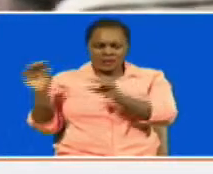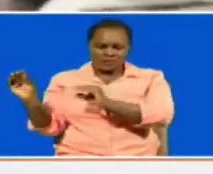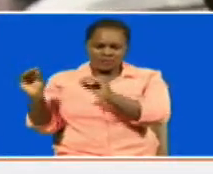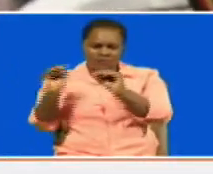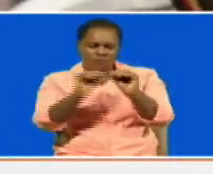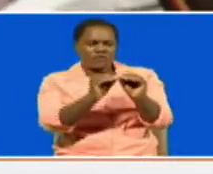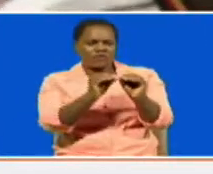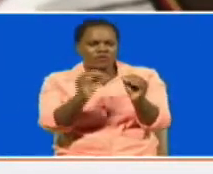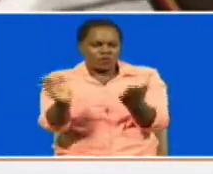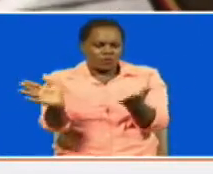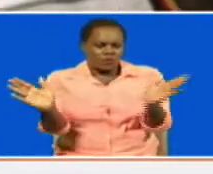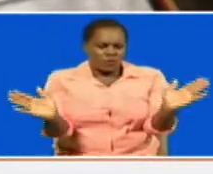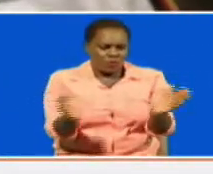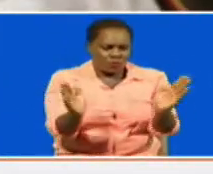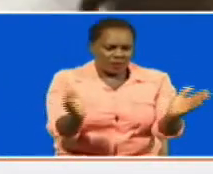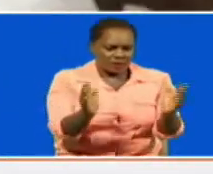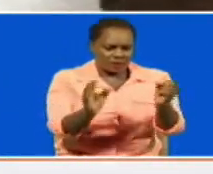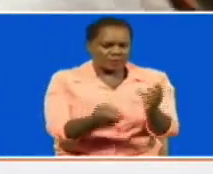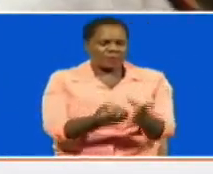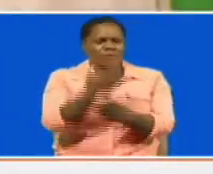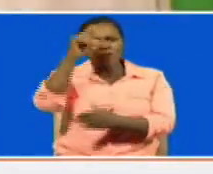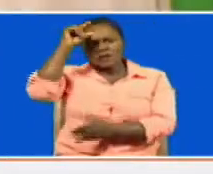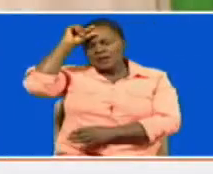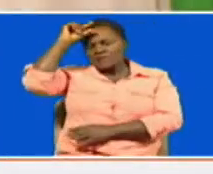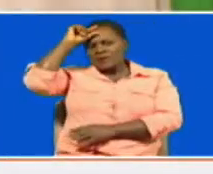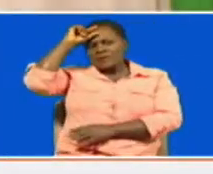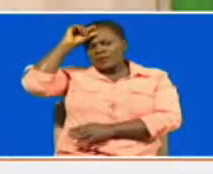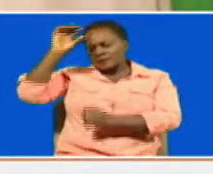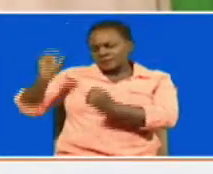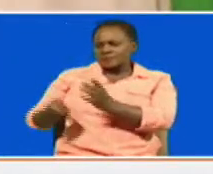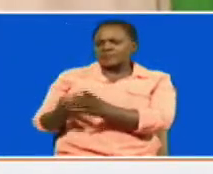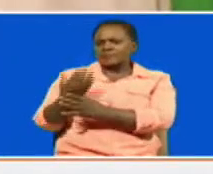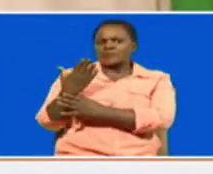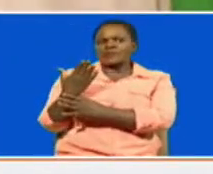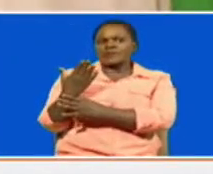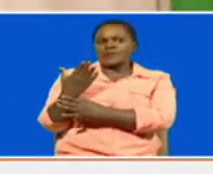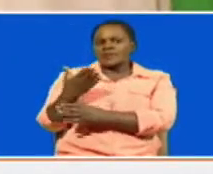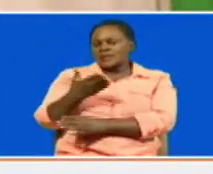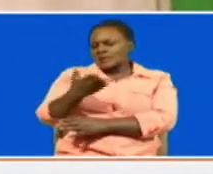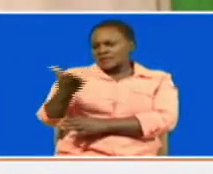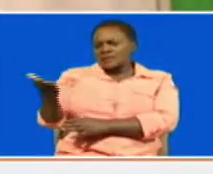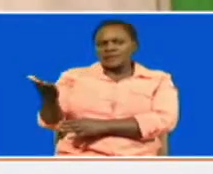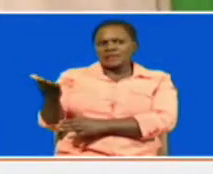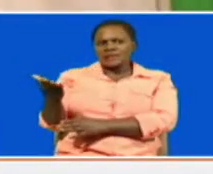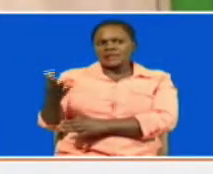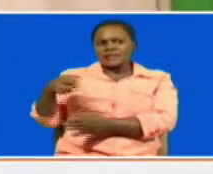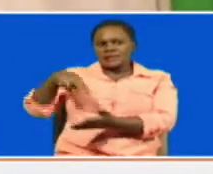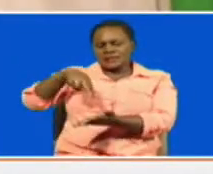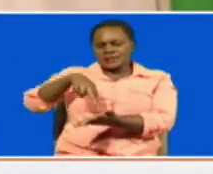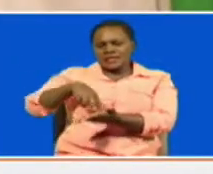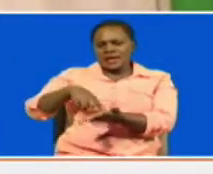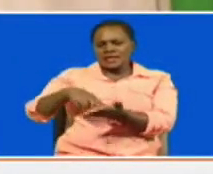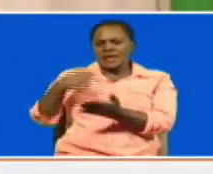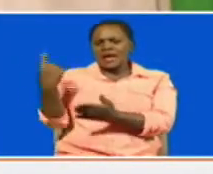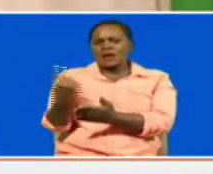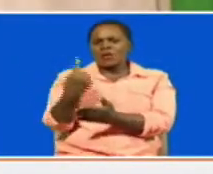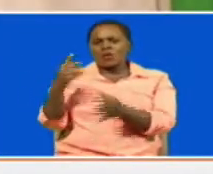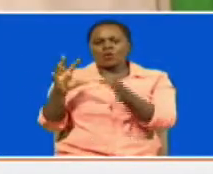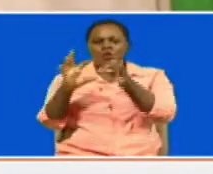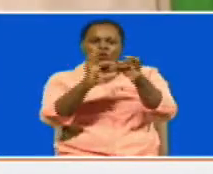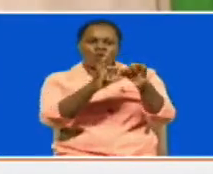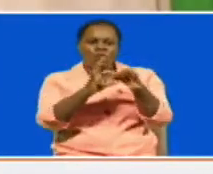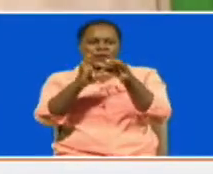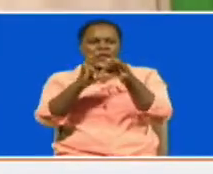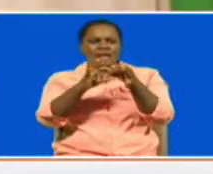and mobilizing with the formation of government, establishment of this standalone ministry of cooperatives